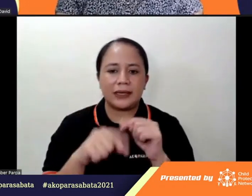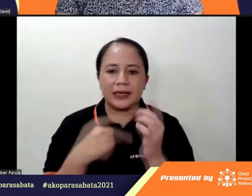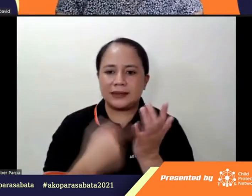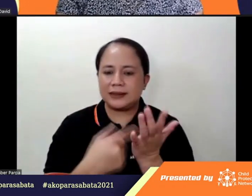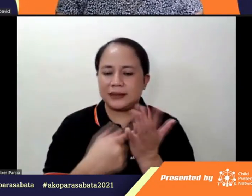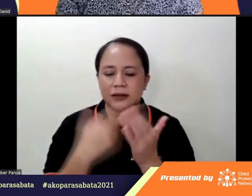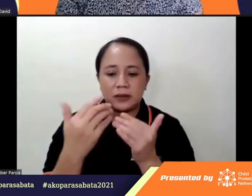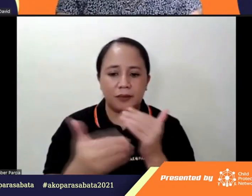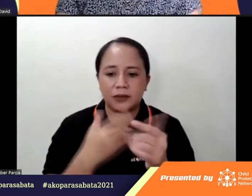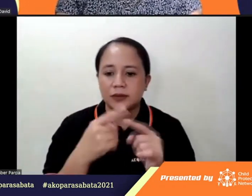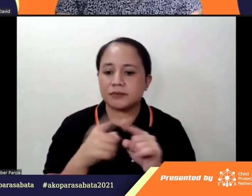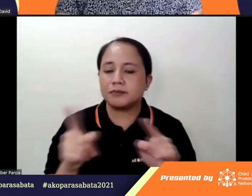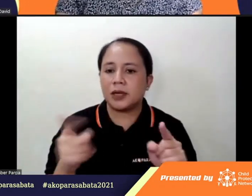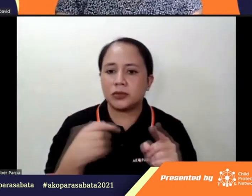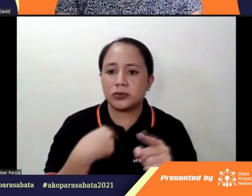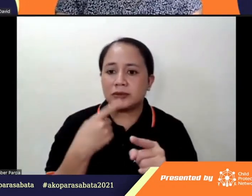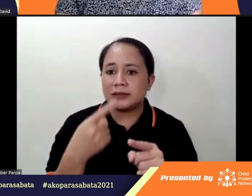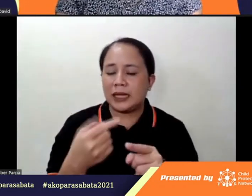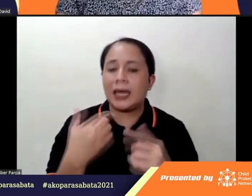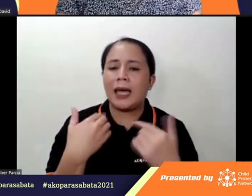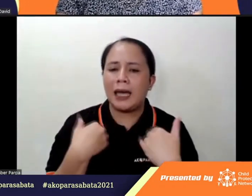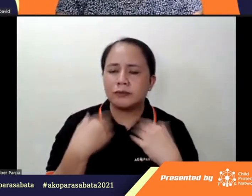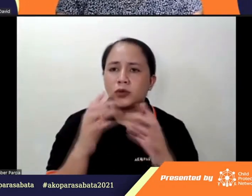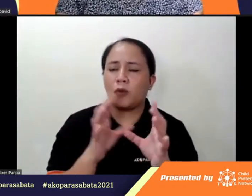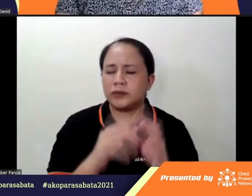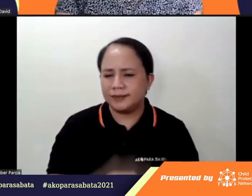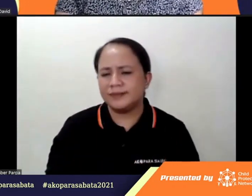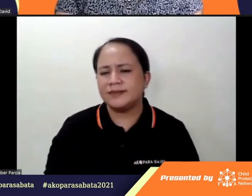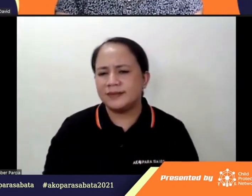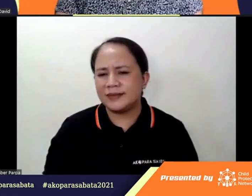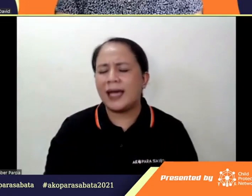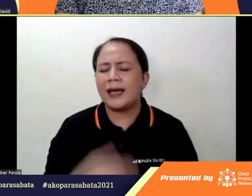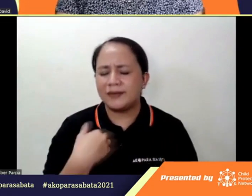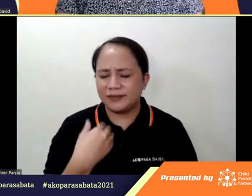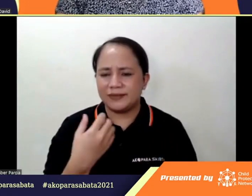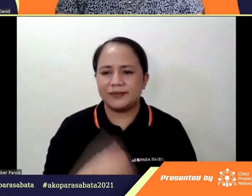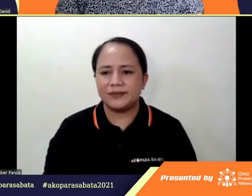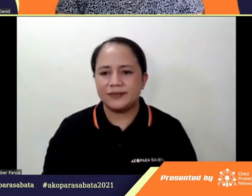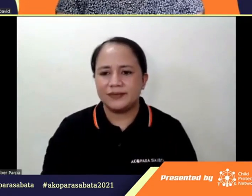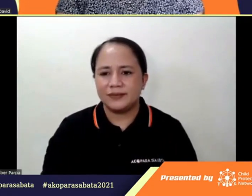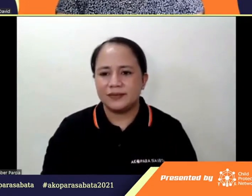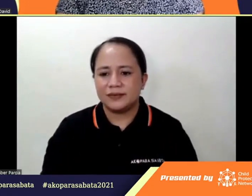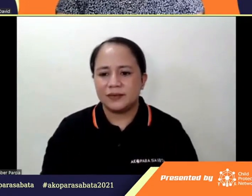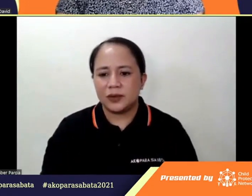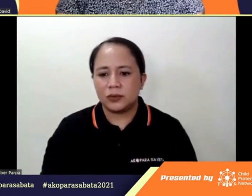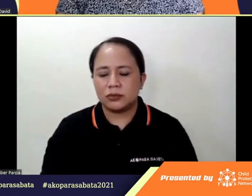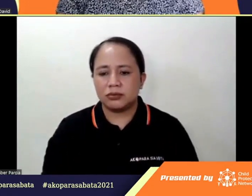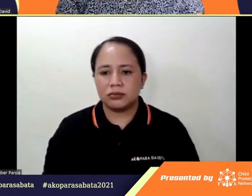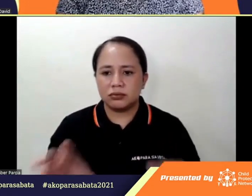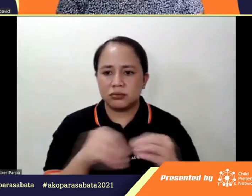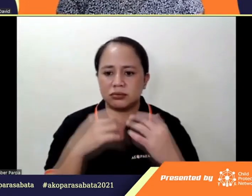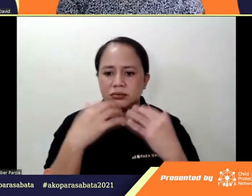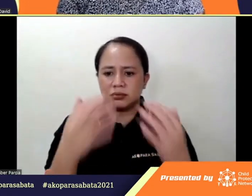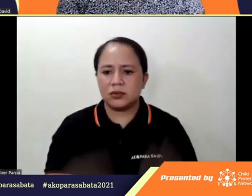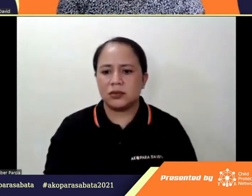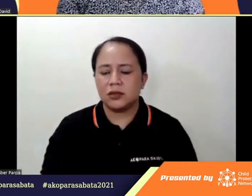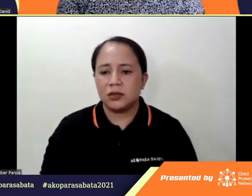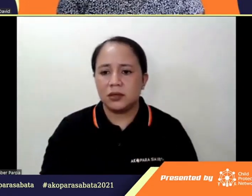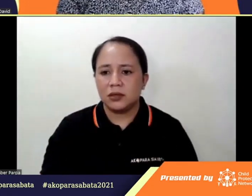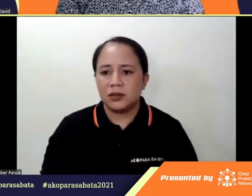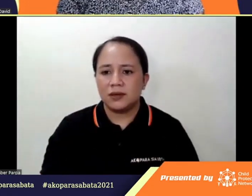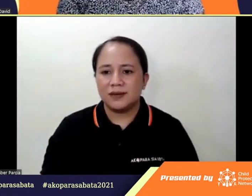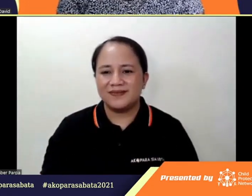process here, but just to say that that's common. Oy, nag-a-ask daw ng extension ng audience. Payag daw ba